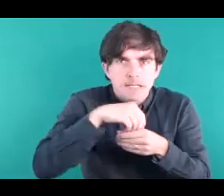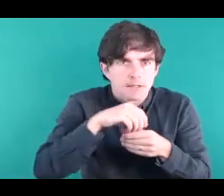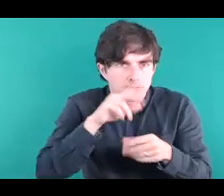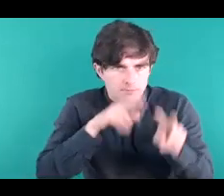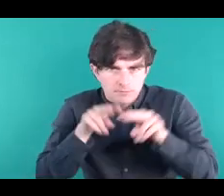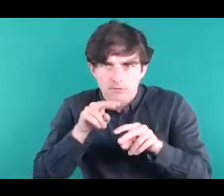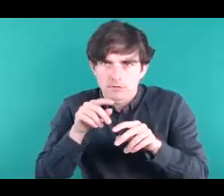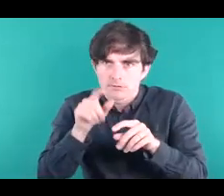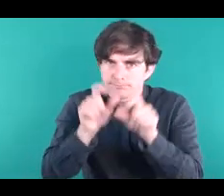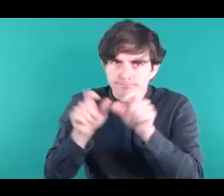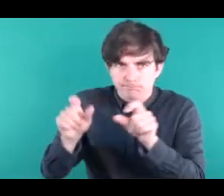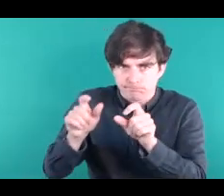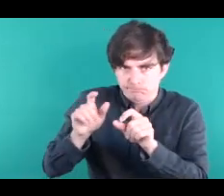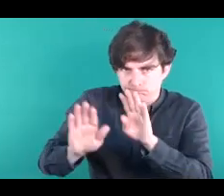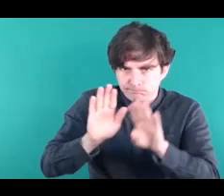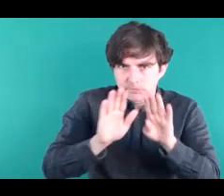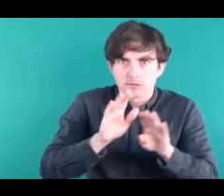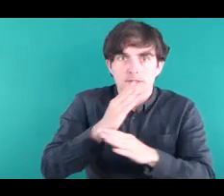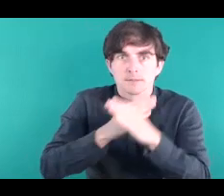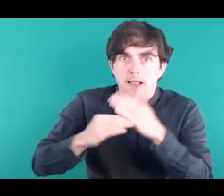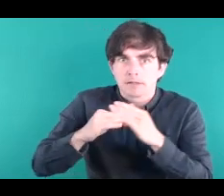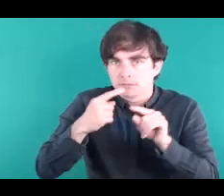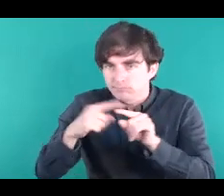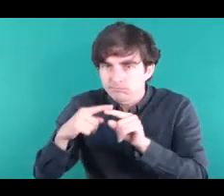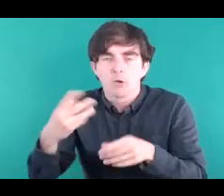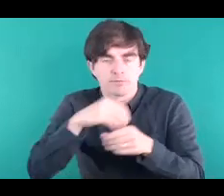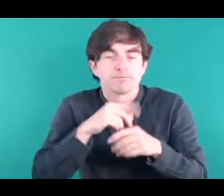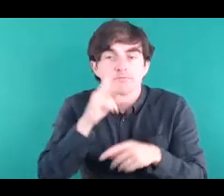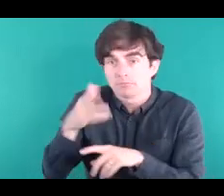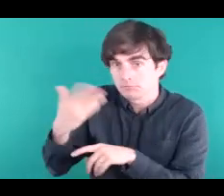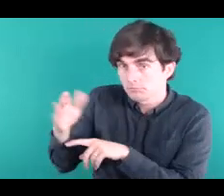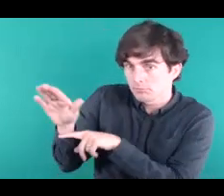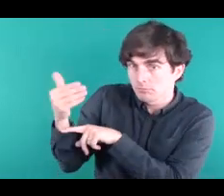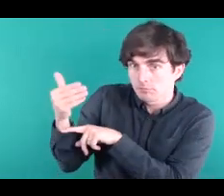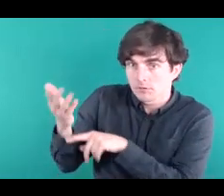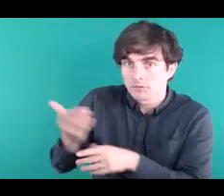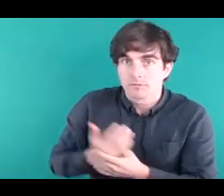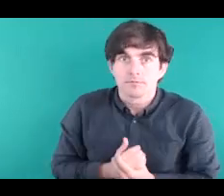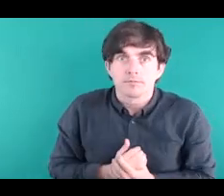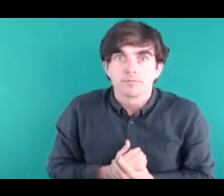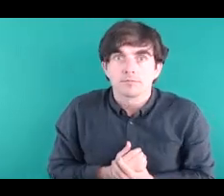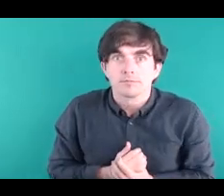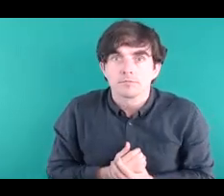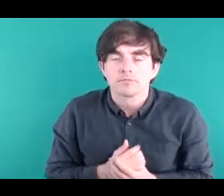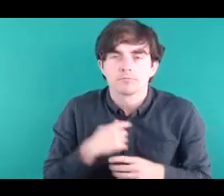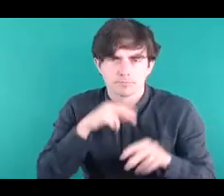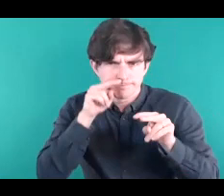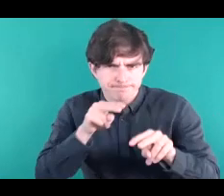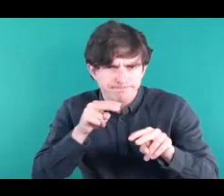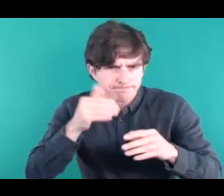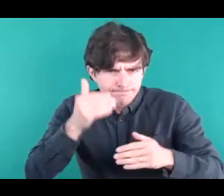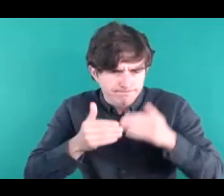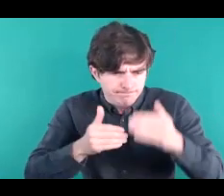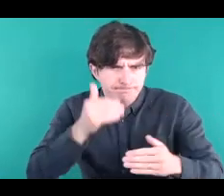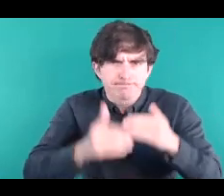be included. We've seen already today in some of the presentations that data has come through